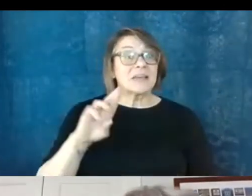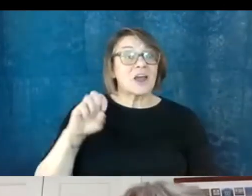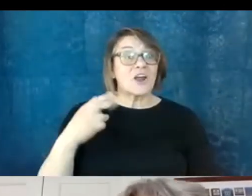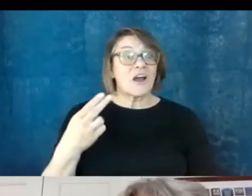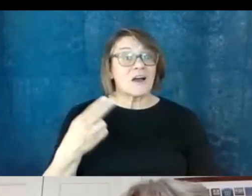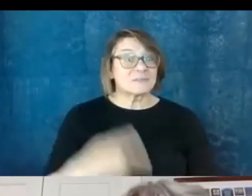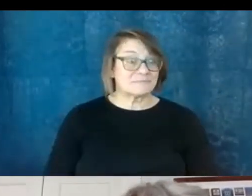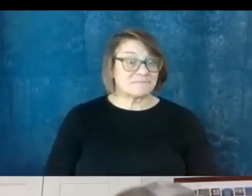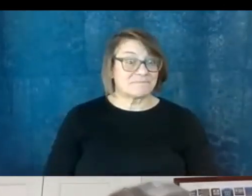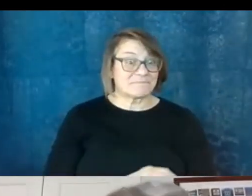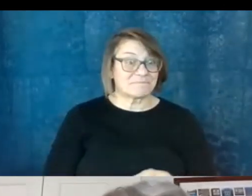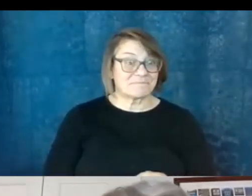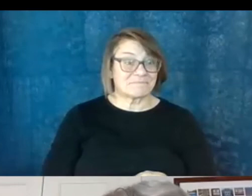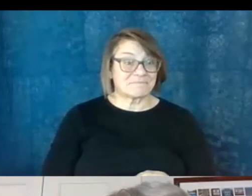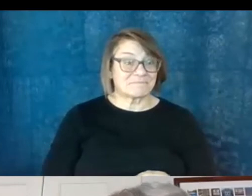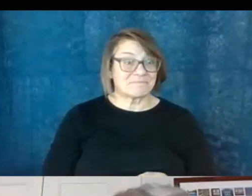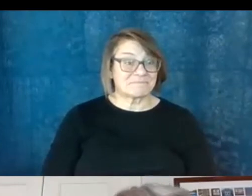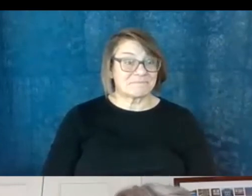on.